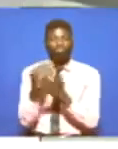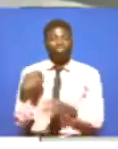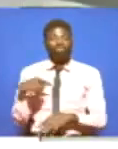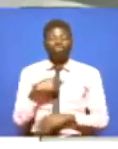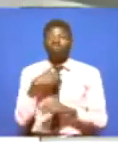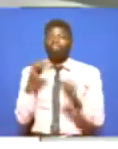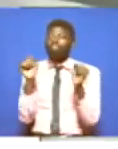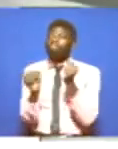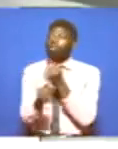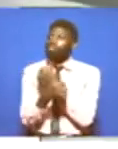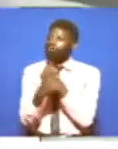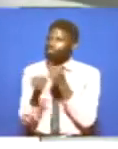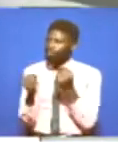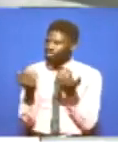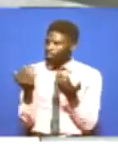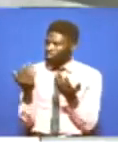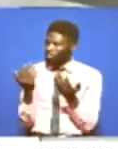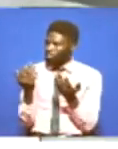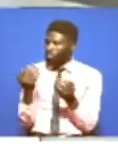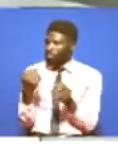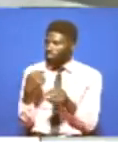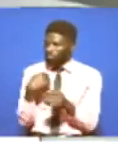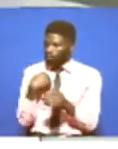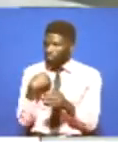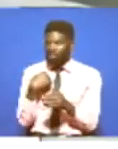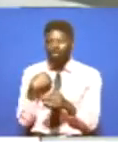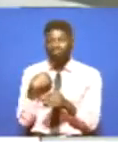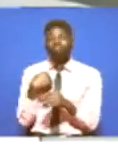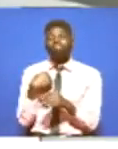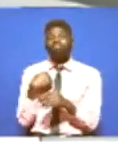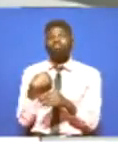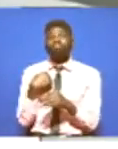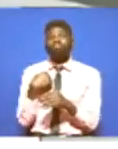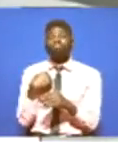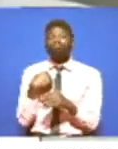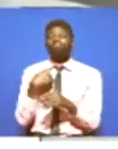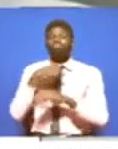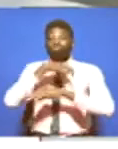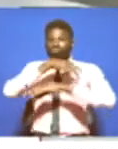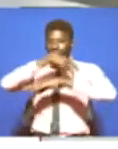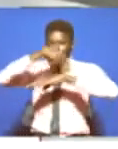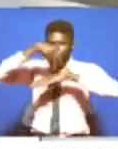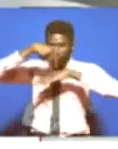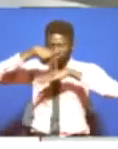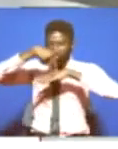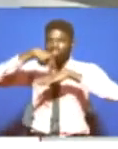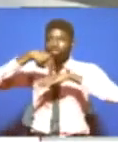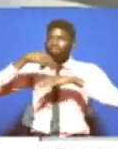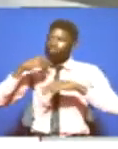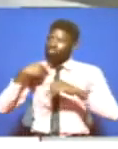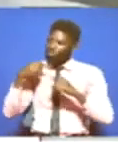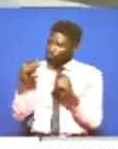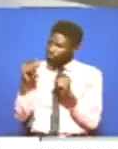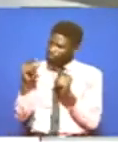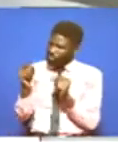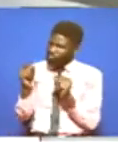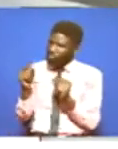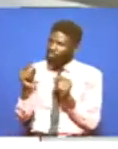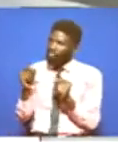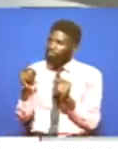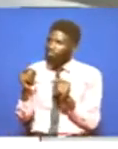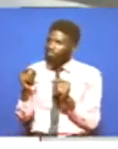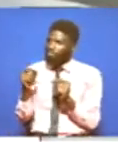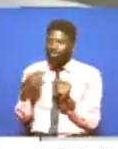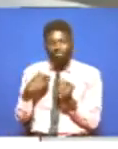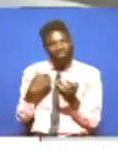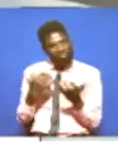before. So I went up the rostrum, up the dais, and I said, man, I need to speak here.